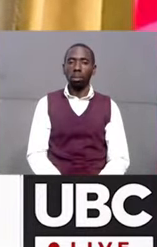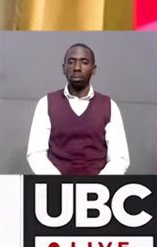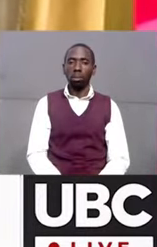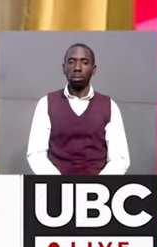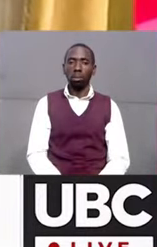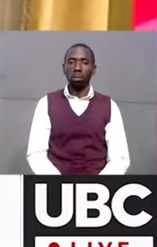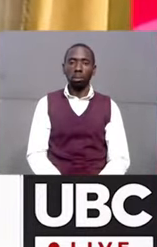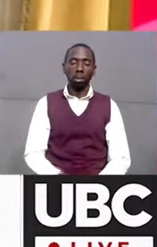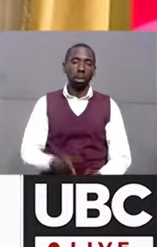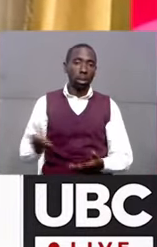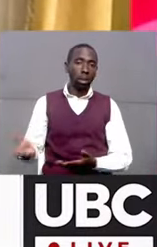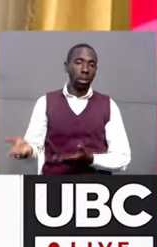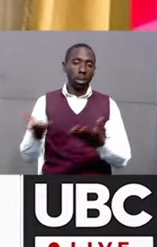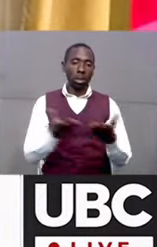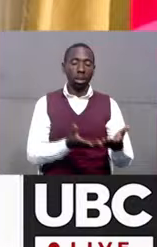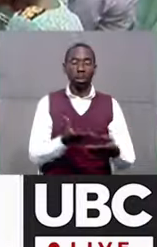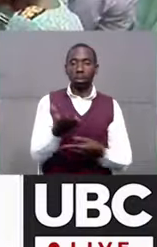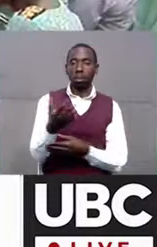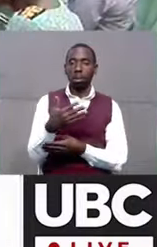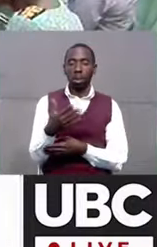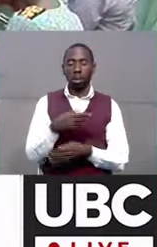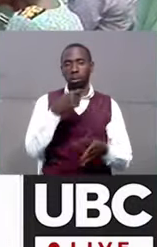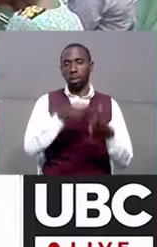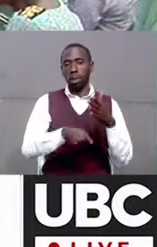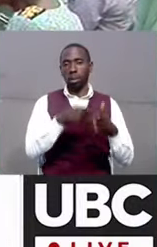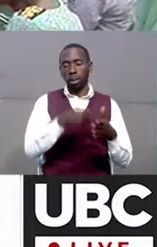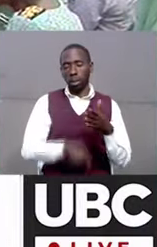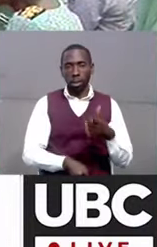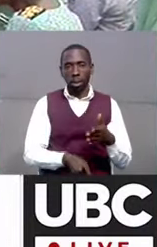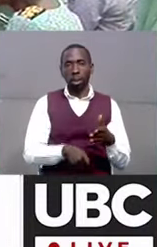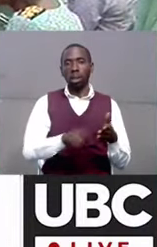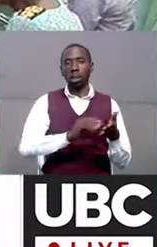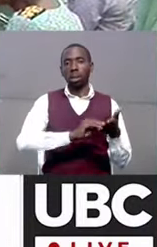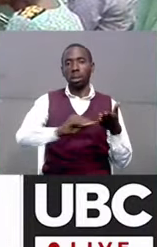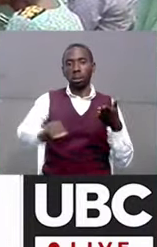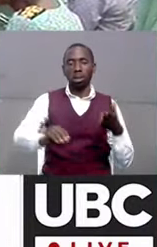Laying of papers on tax exemptions.